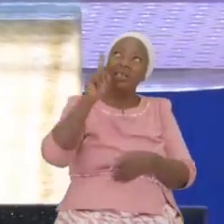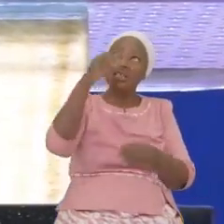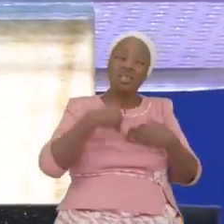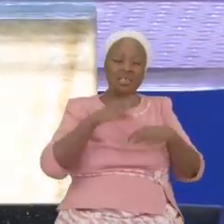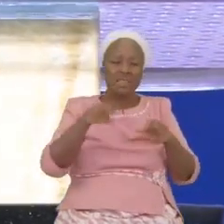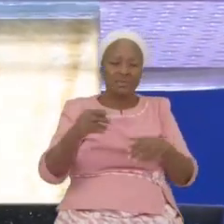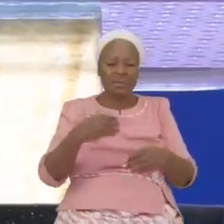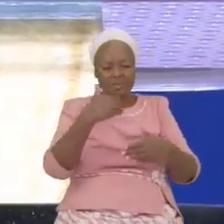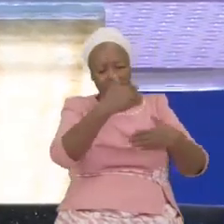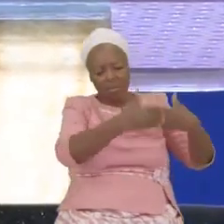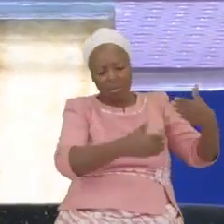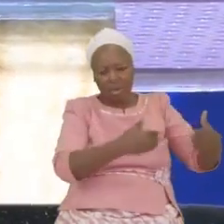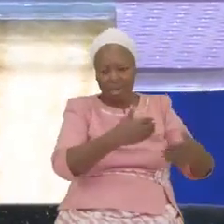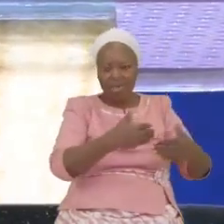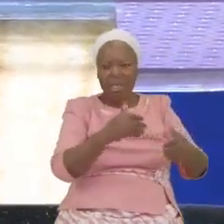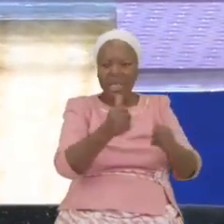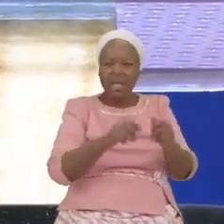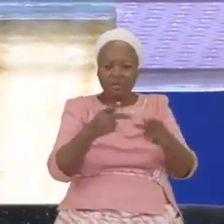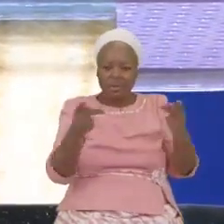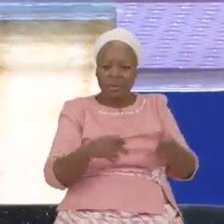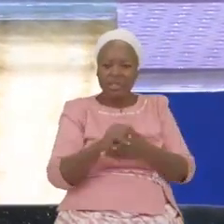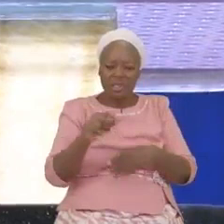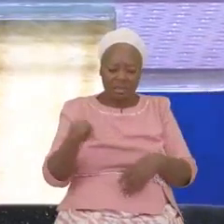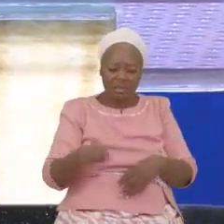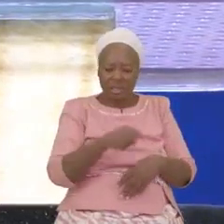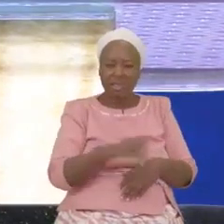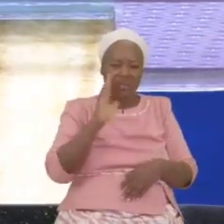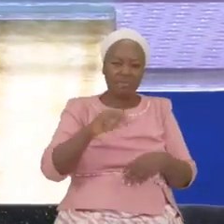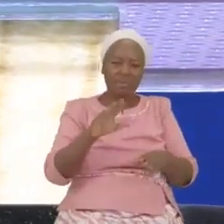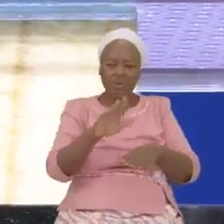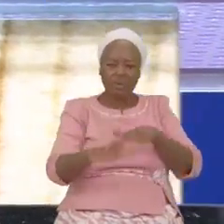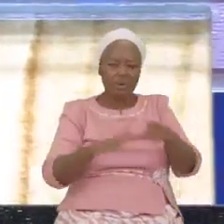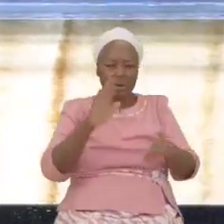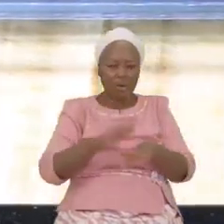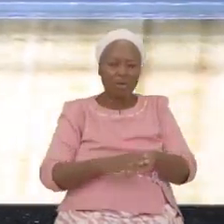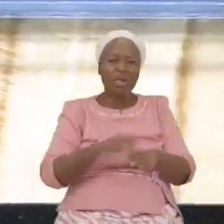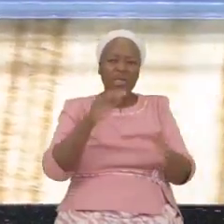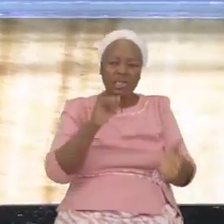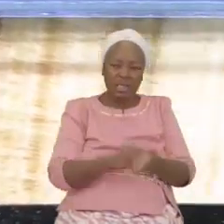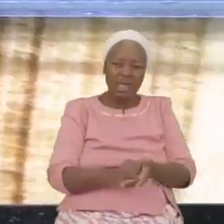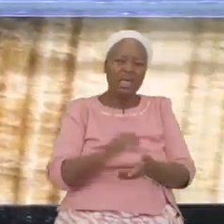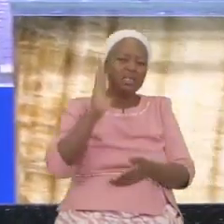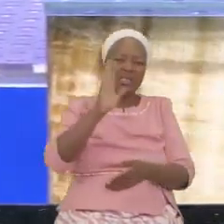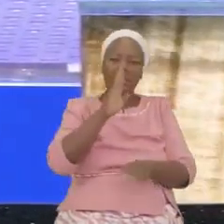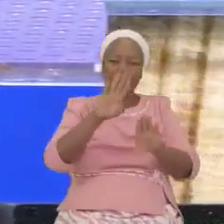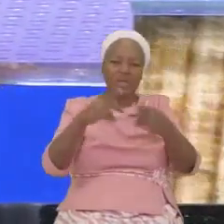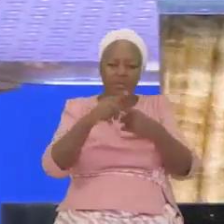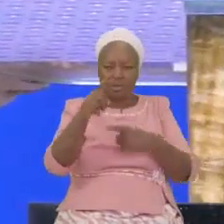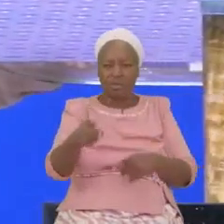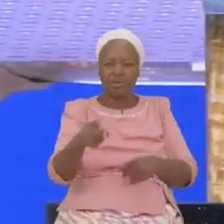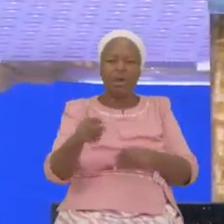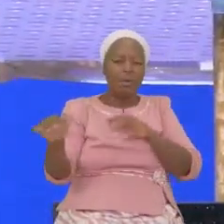Progress. Every place the sole of your foot shall tread on, that shall be given unto